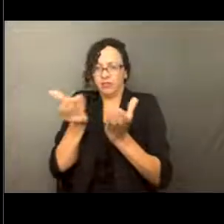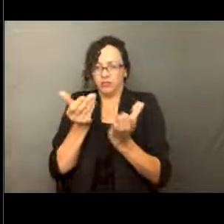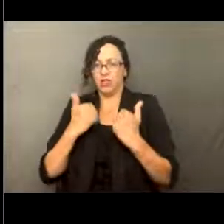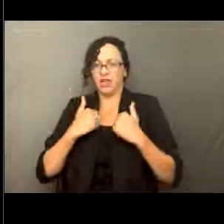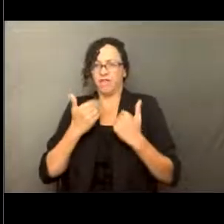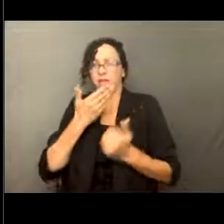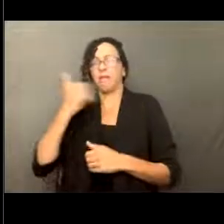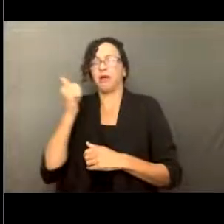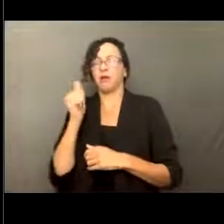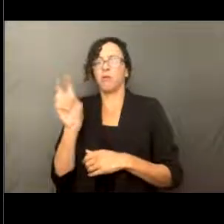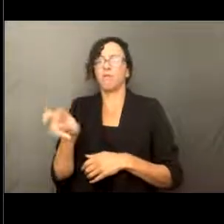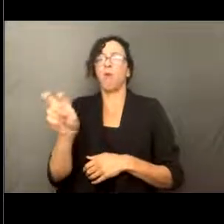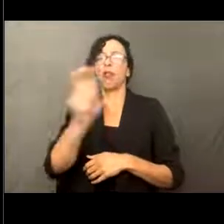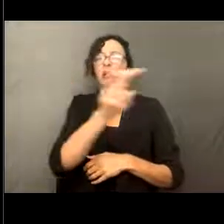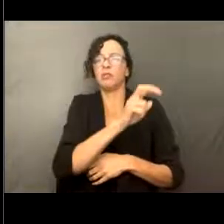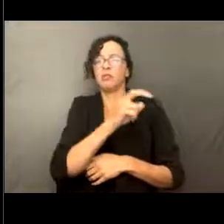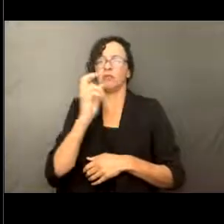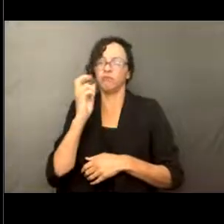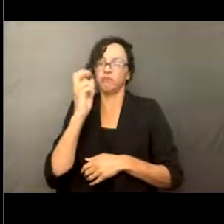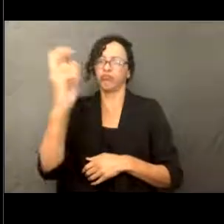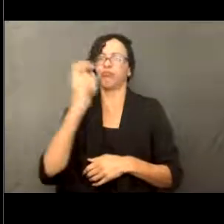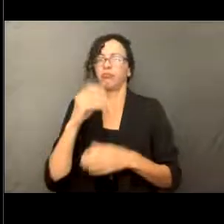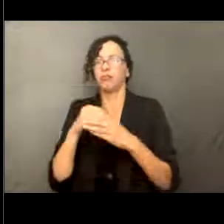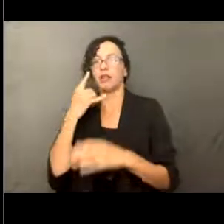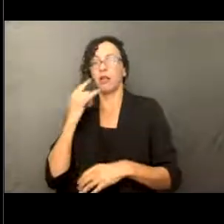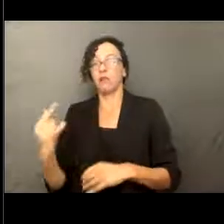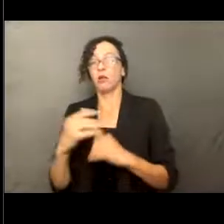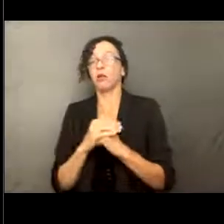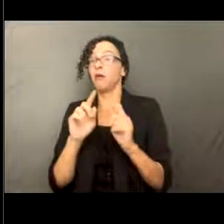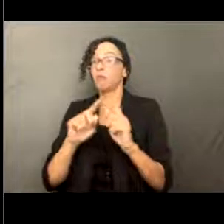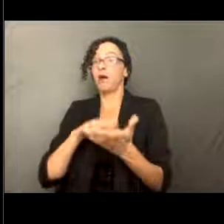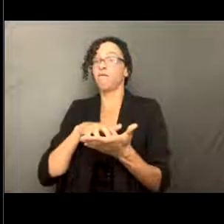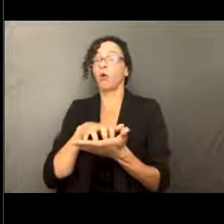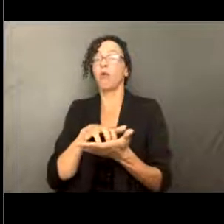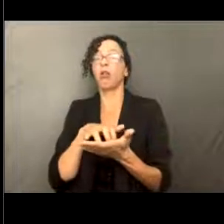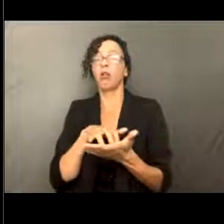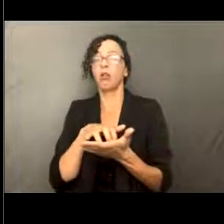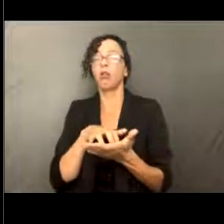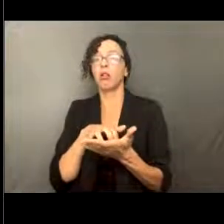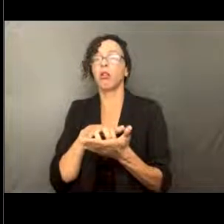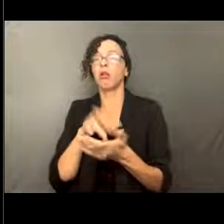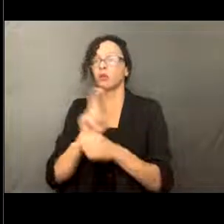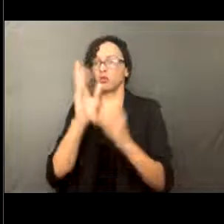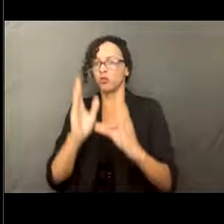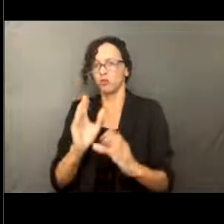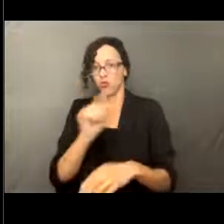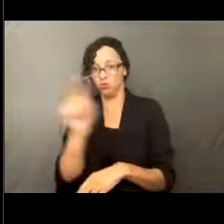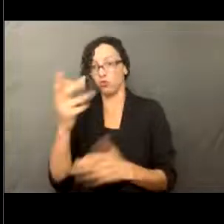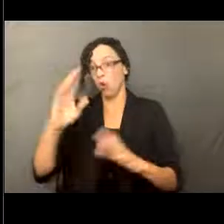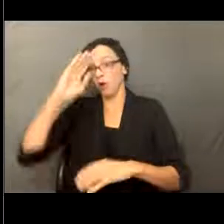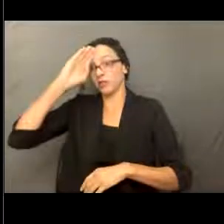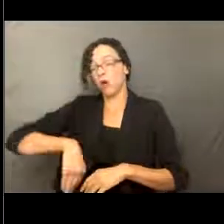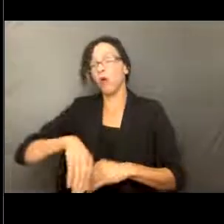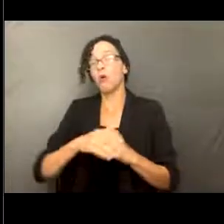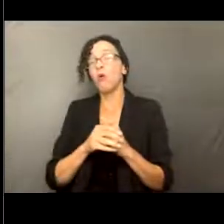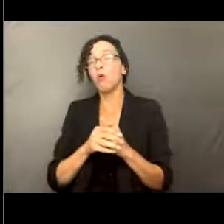California. But vulnerable users, as many of you know, vulnerable users have also seen a